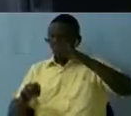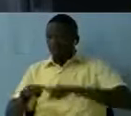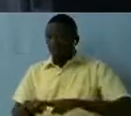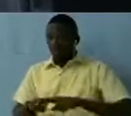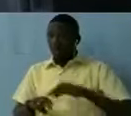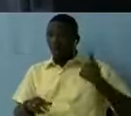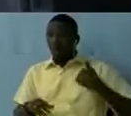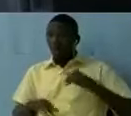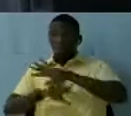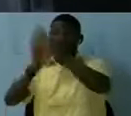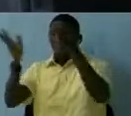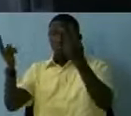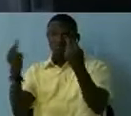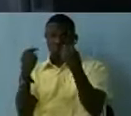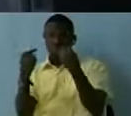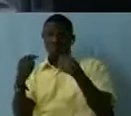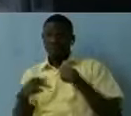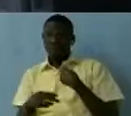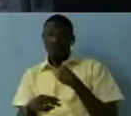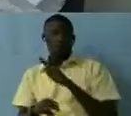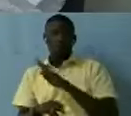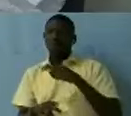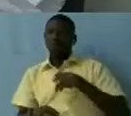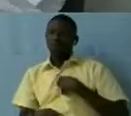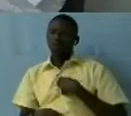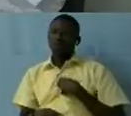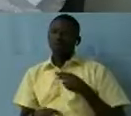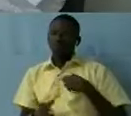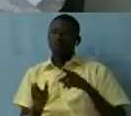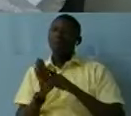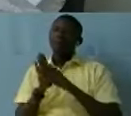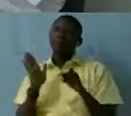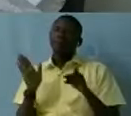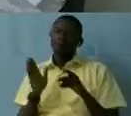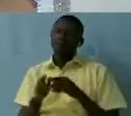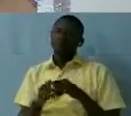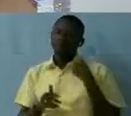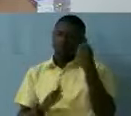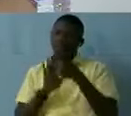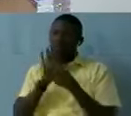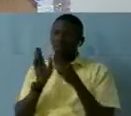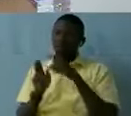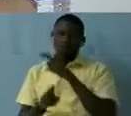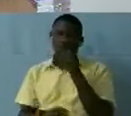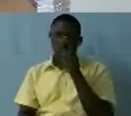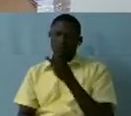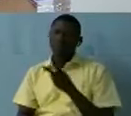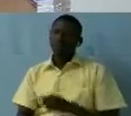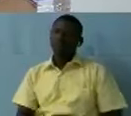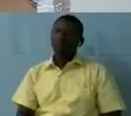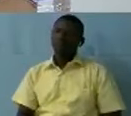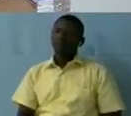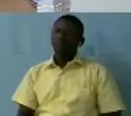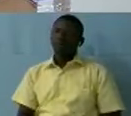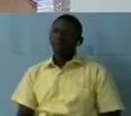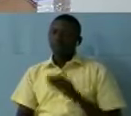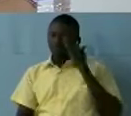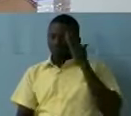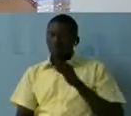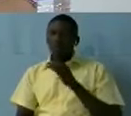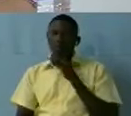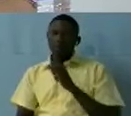openly. Yes. Thank you, Mr. Witness. We've also received evidence before this commission that there were several batches